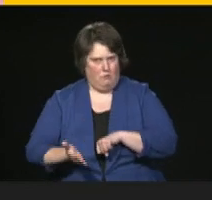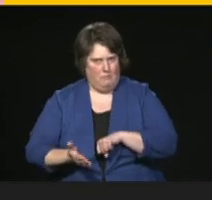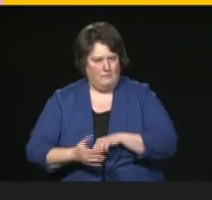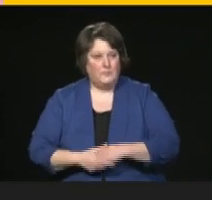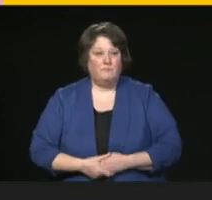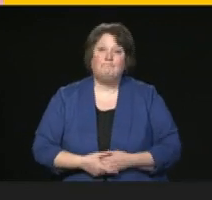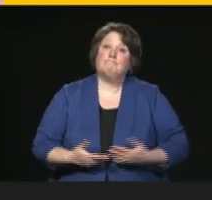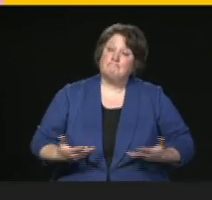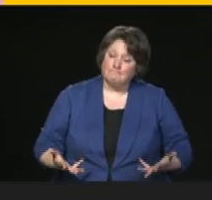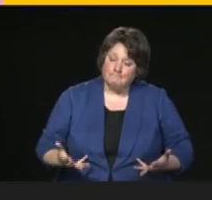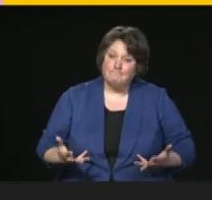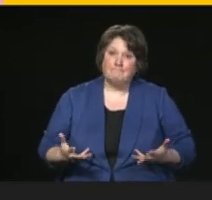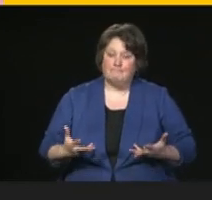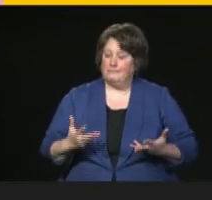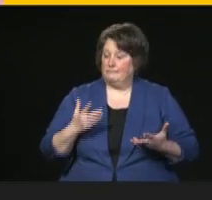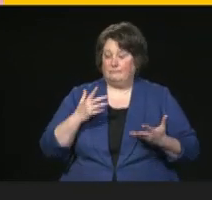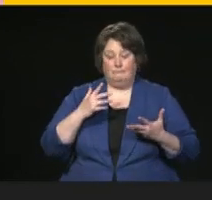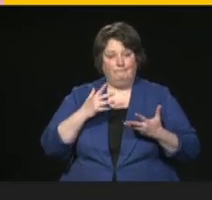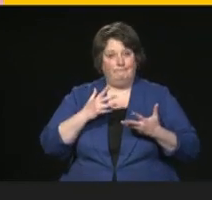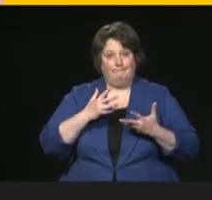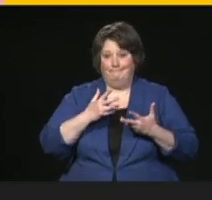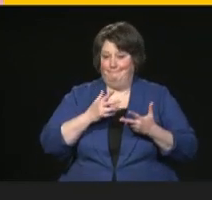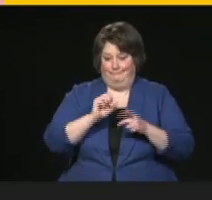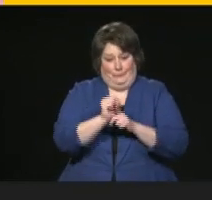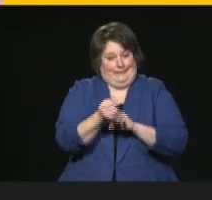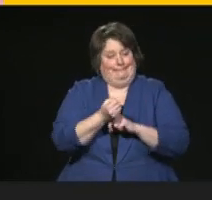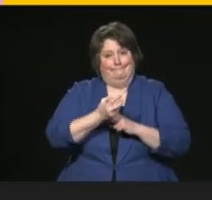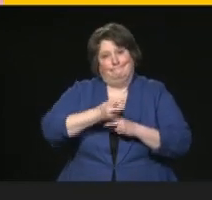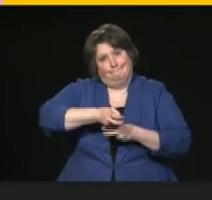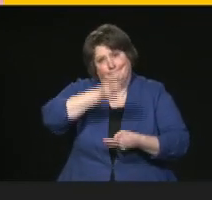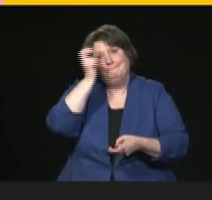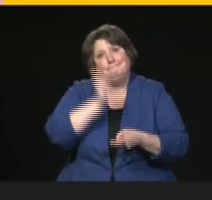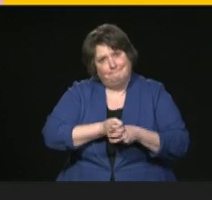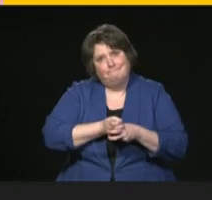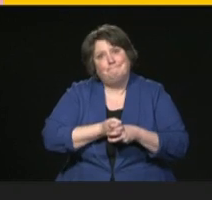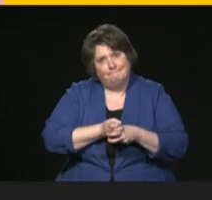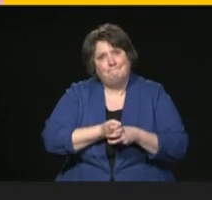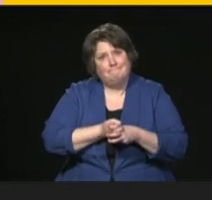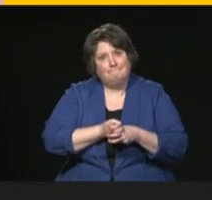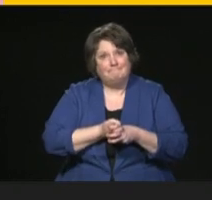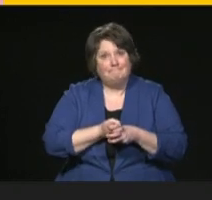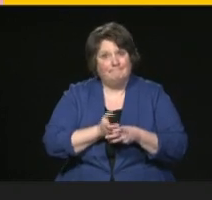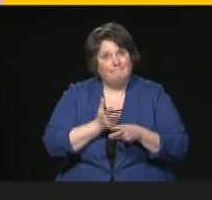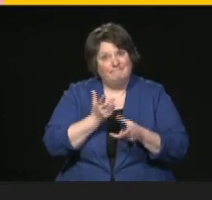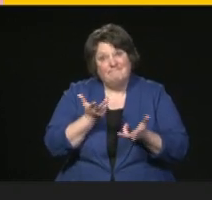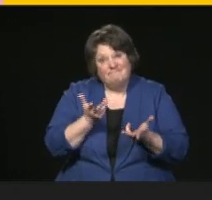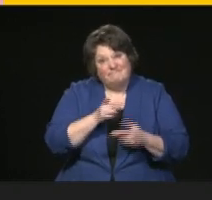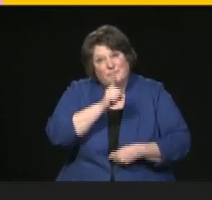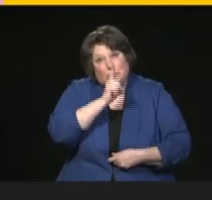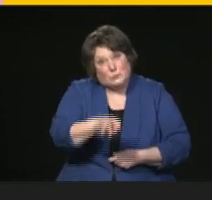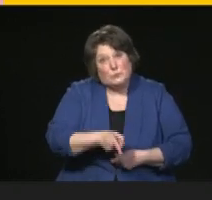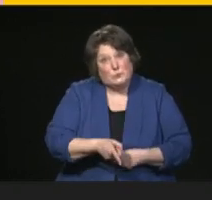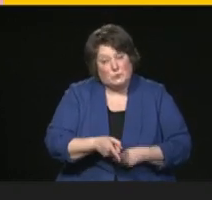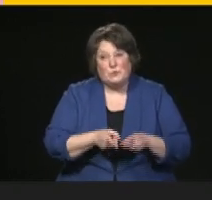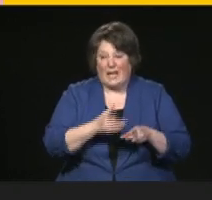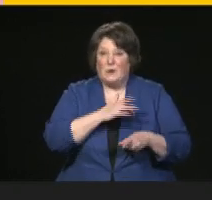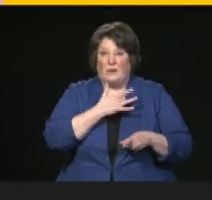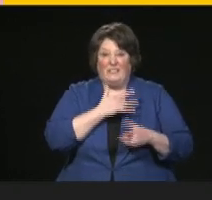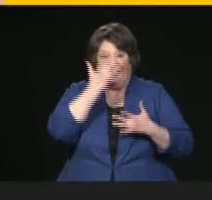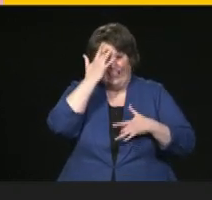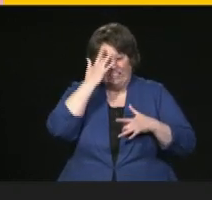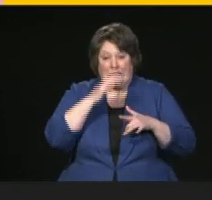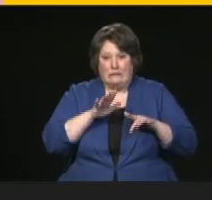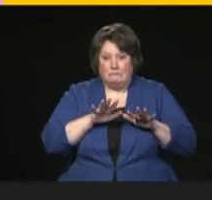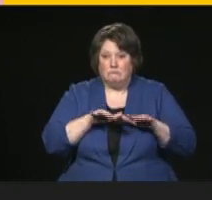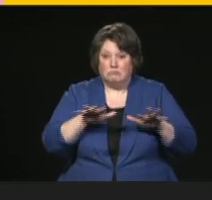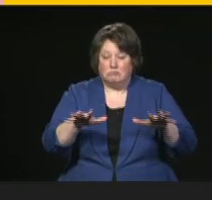mince words about that. And it is certainly going to get worse before it gets better. But what the Prime Minister